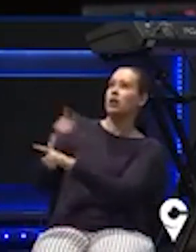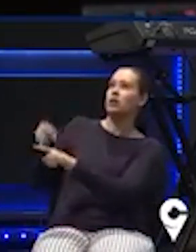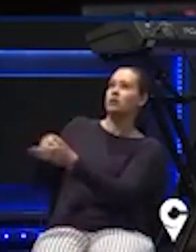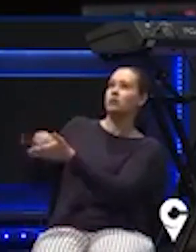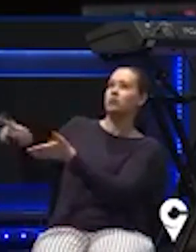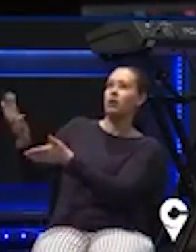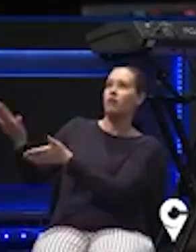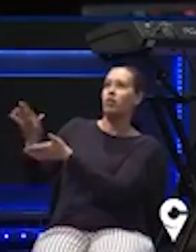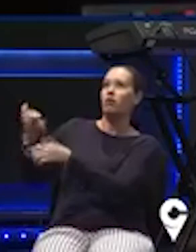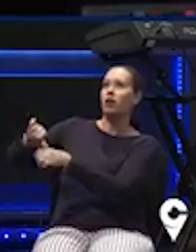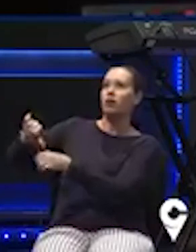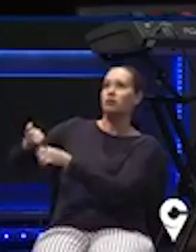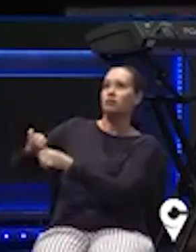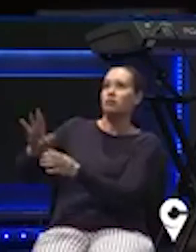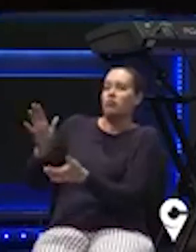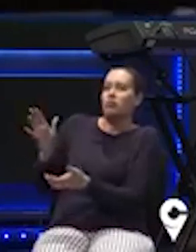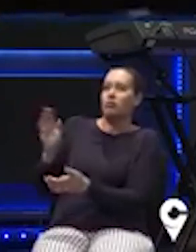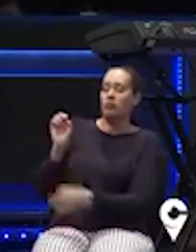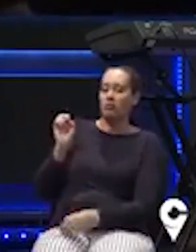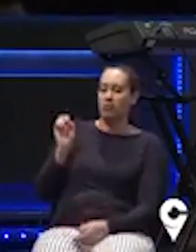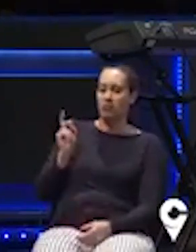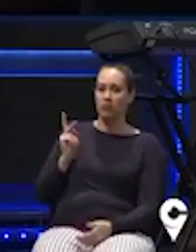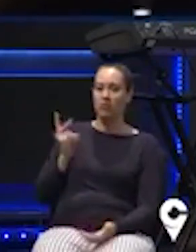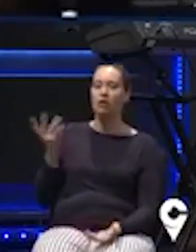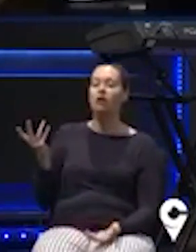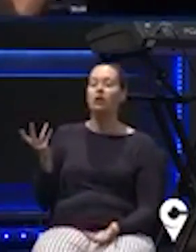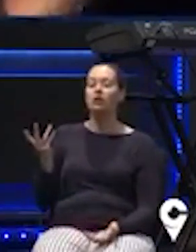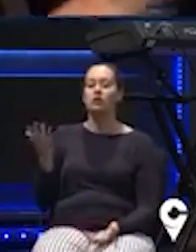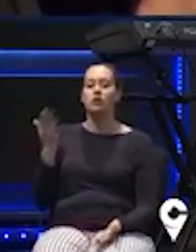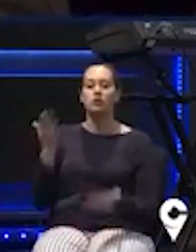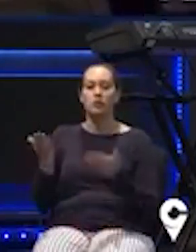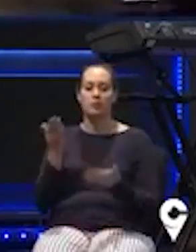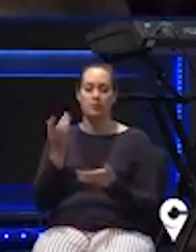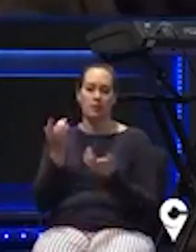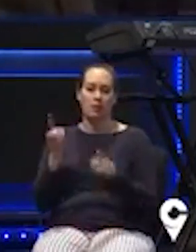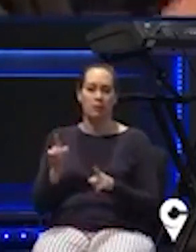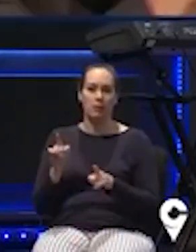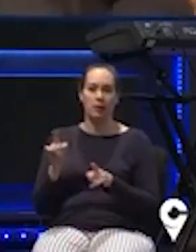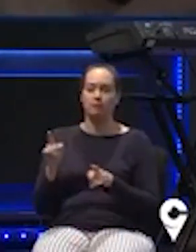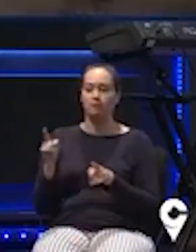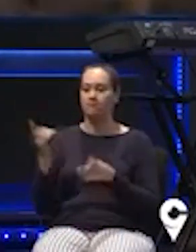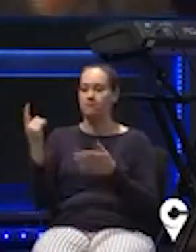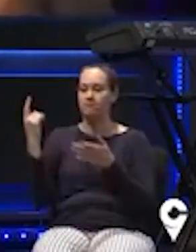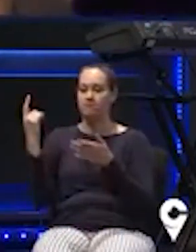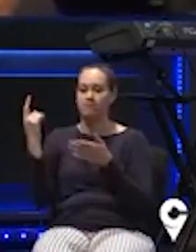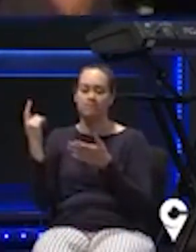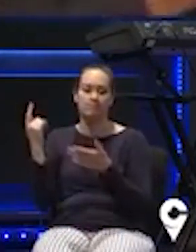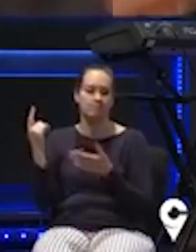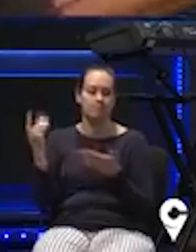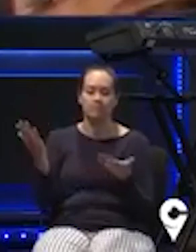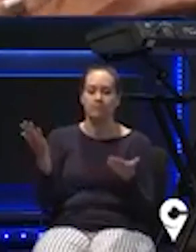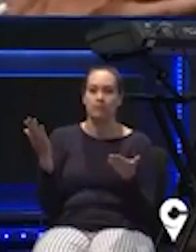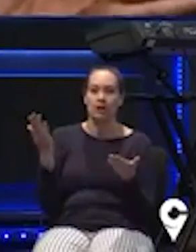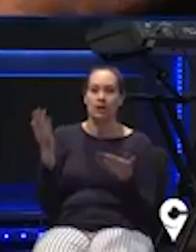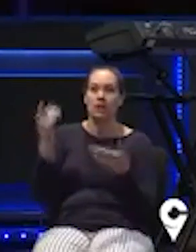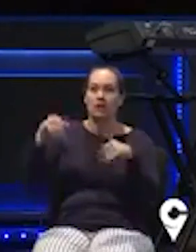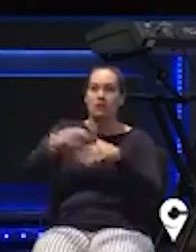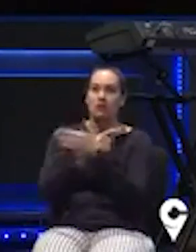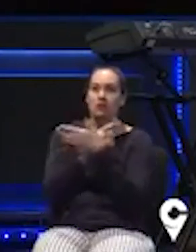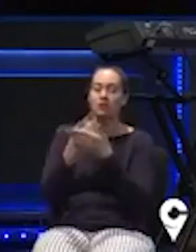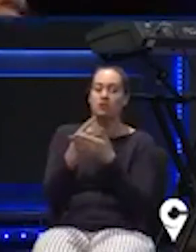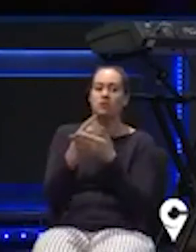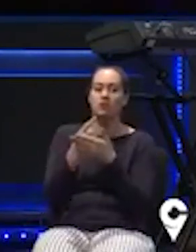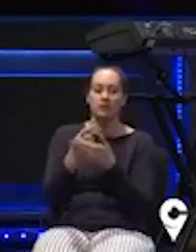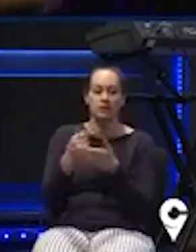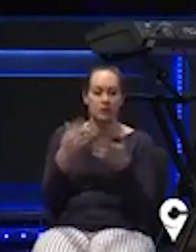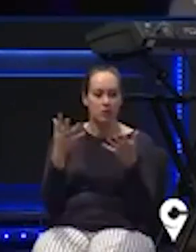gas. Just go over there and tell them how you doing. I just wanted to come by and let you know Jesus loves you. I just want to come by and let you know. I don't know how you are about spiritual things, but